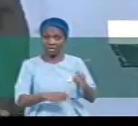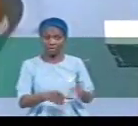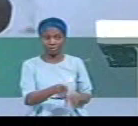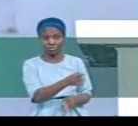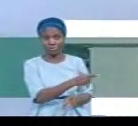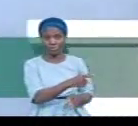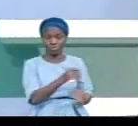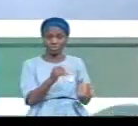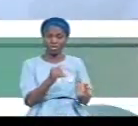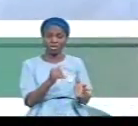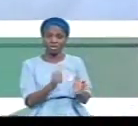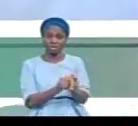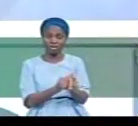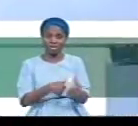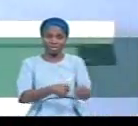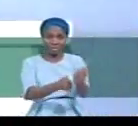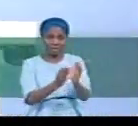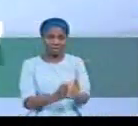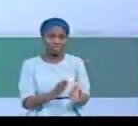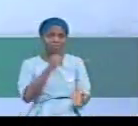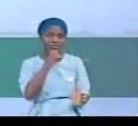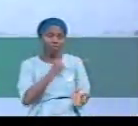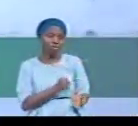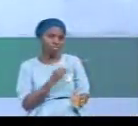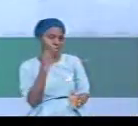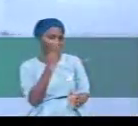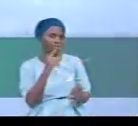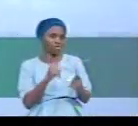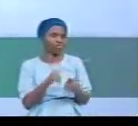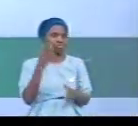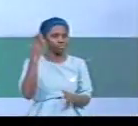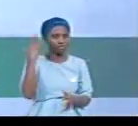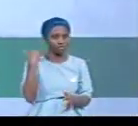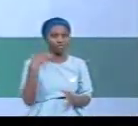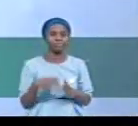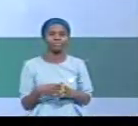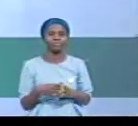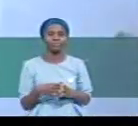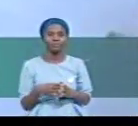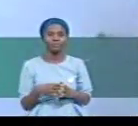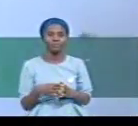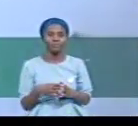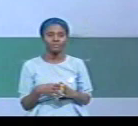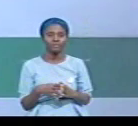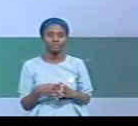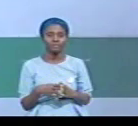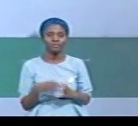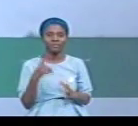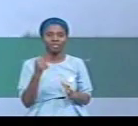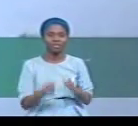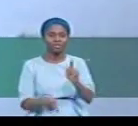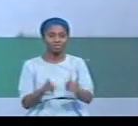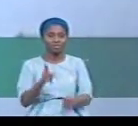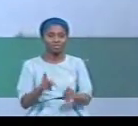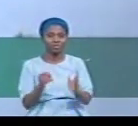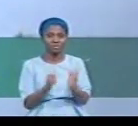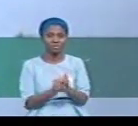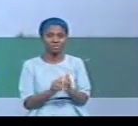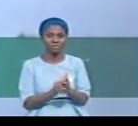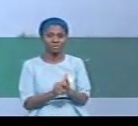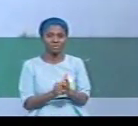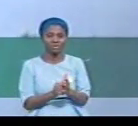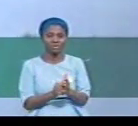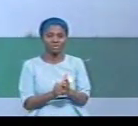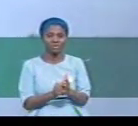The people that Paul, Peter, and the rest of the